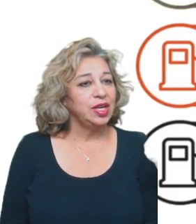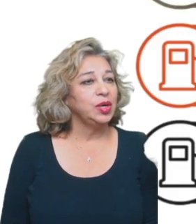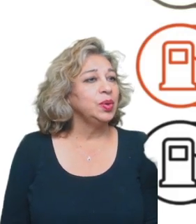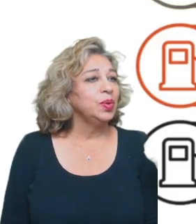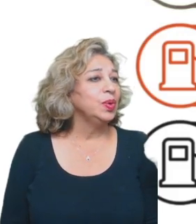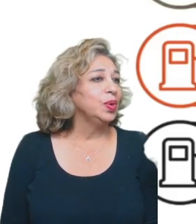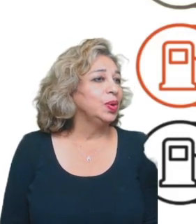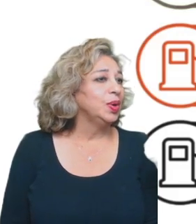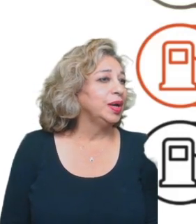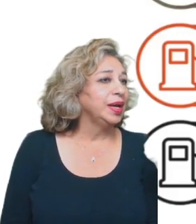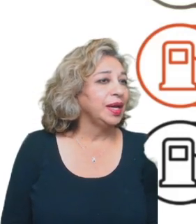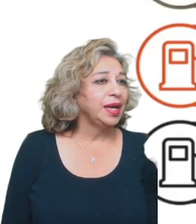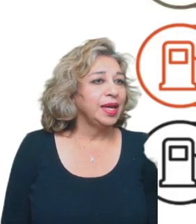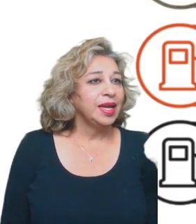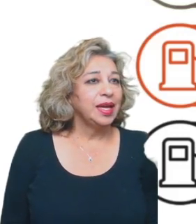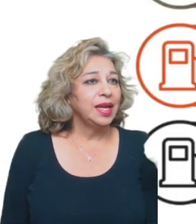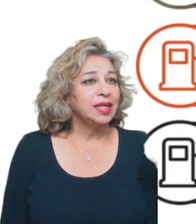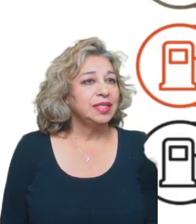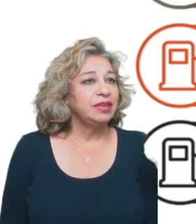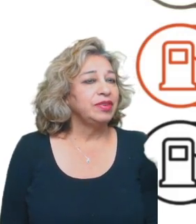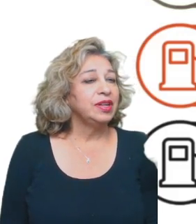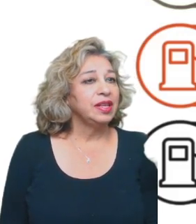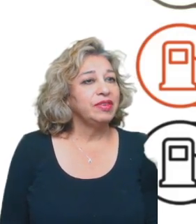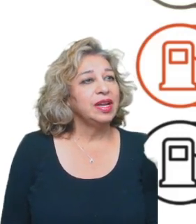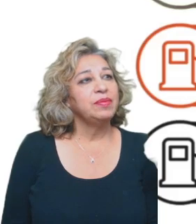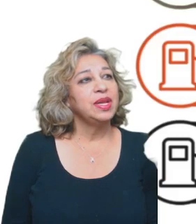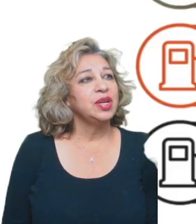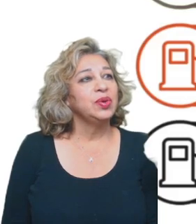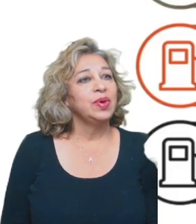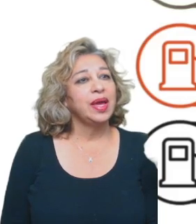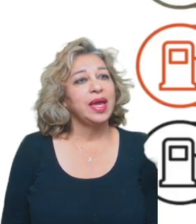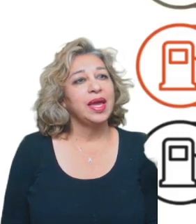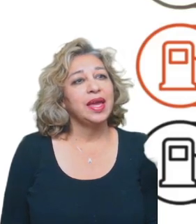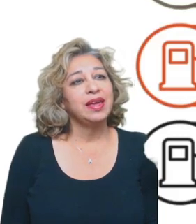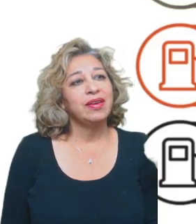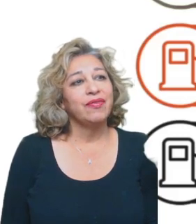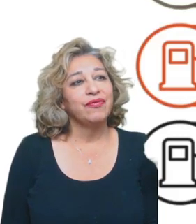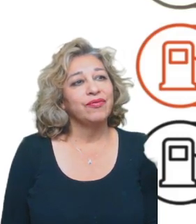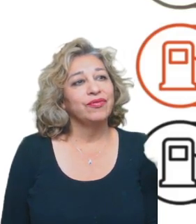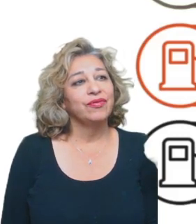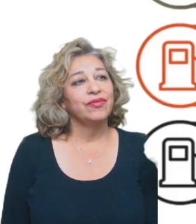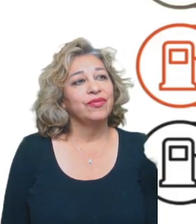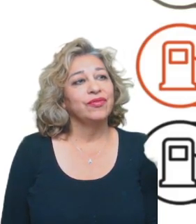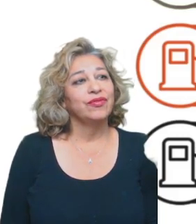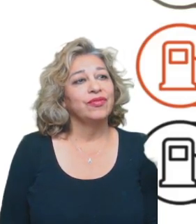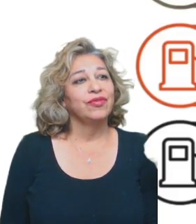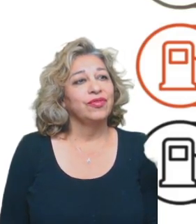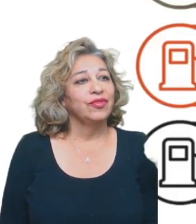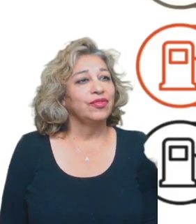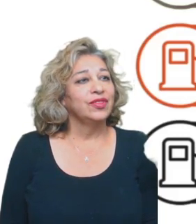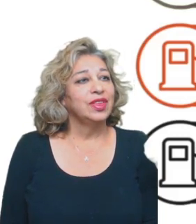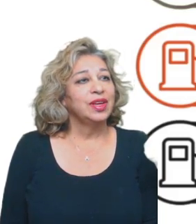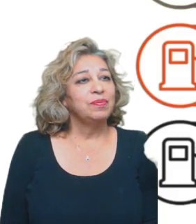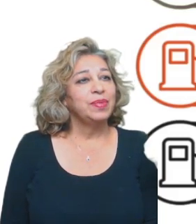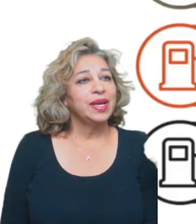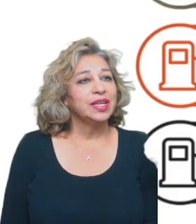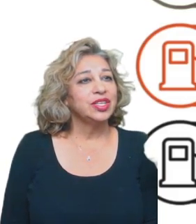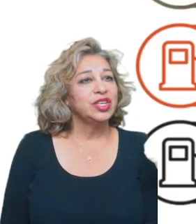And we want it ultra low. And let's see if it'll even let me do a